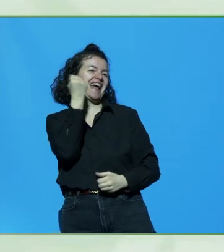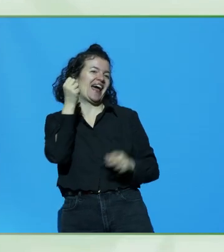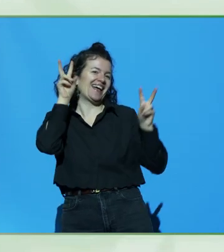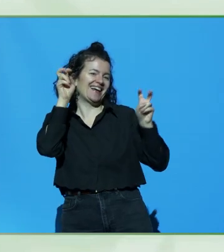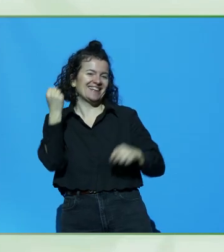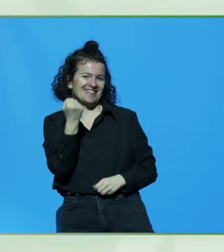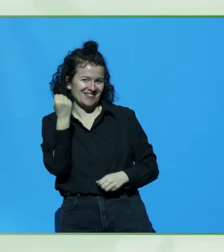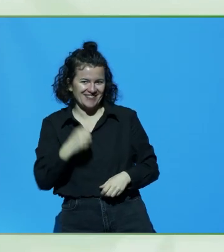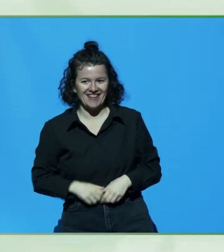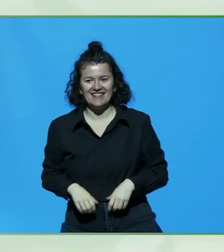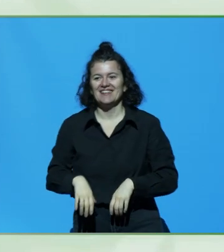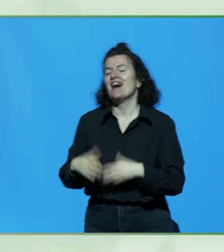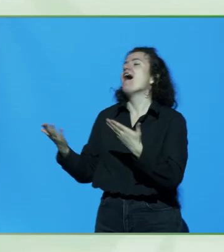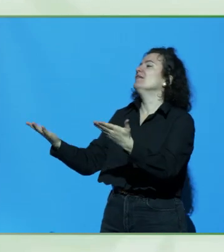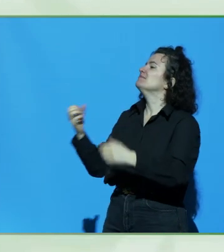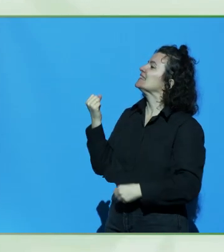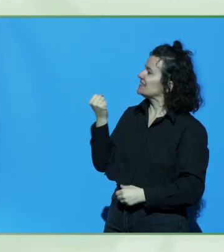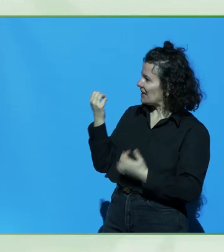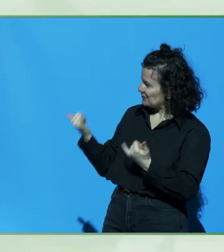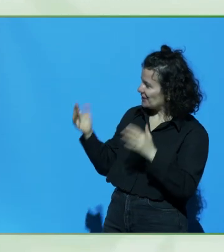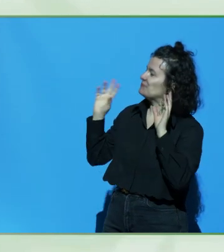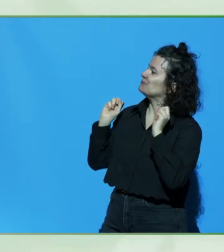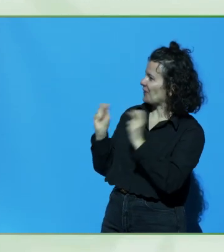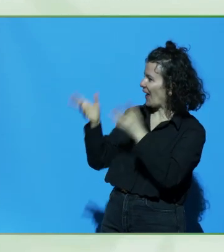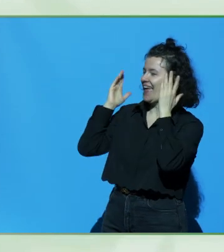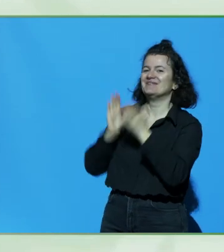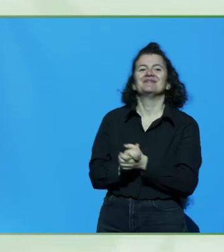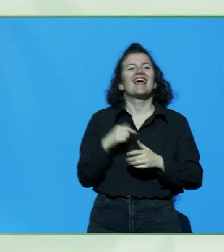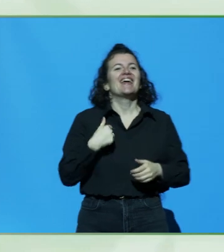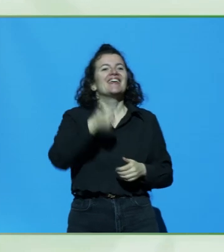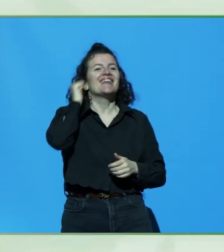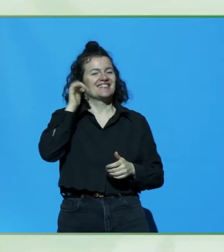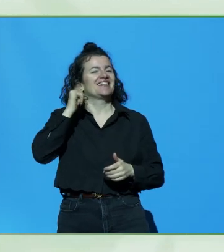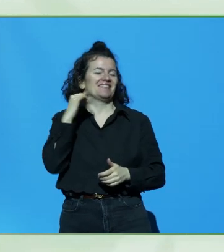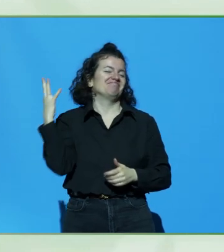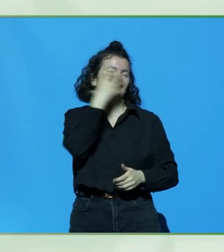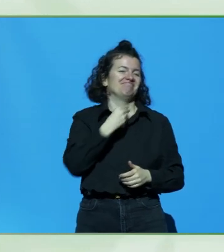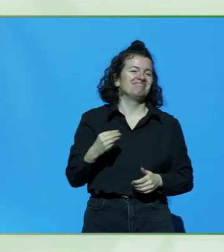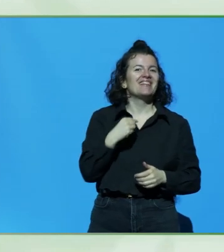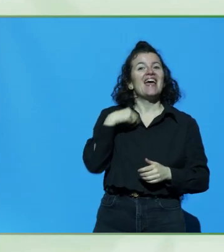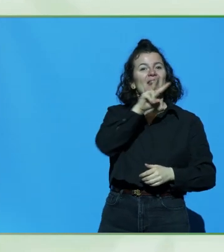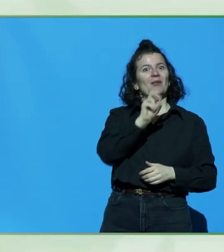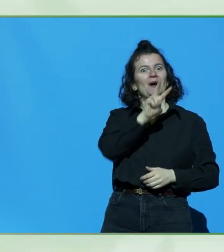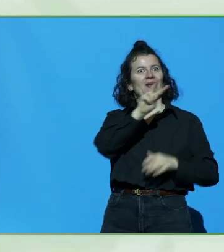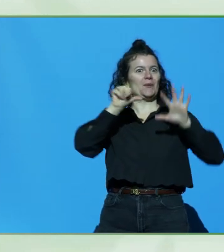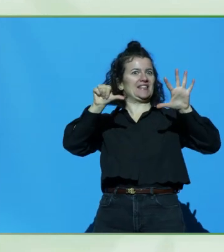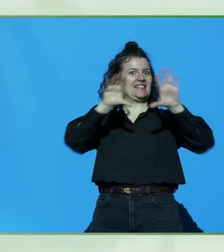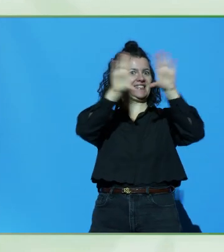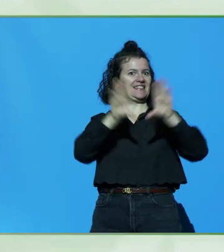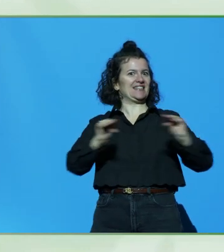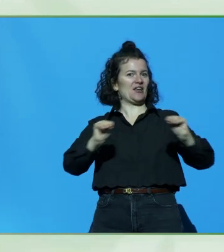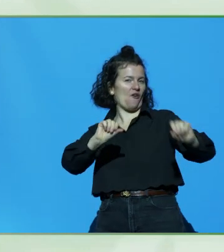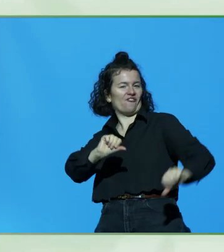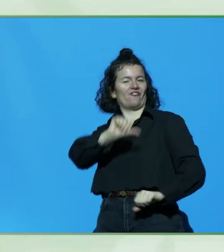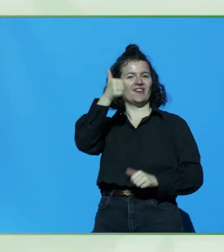Yes, yesterday was amazing, and we started ZeroCon 2026 together here in the morning with amazing